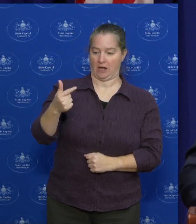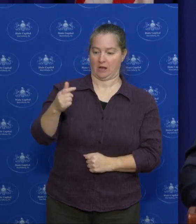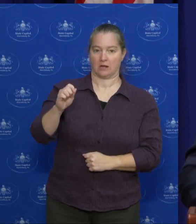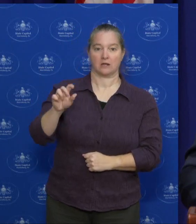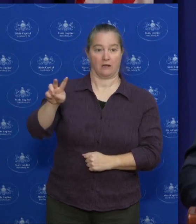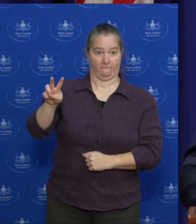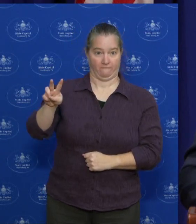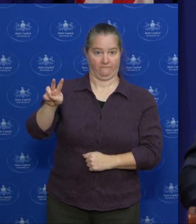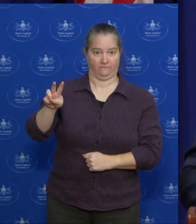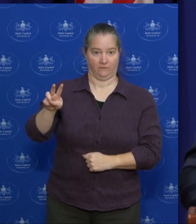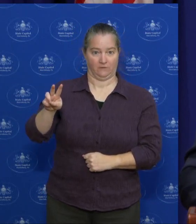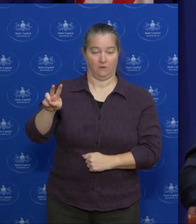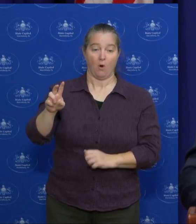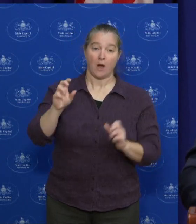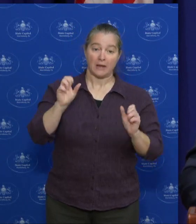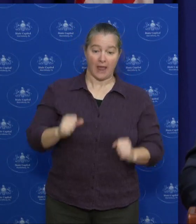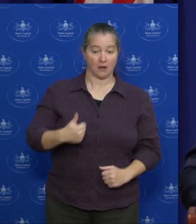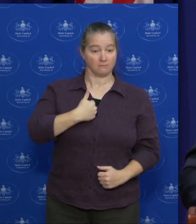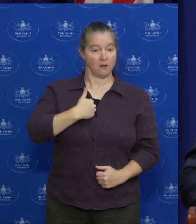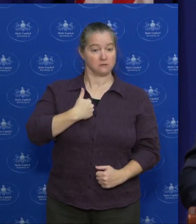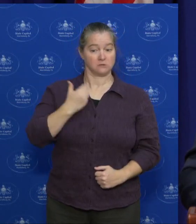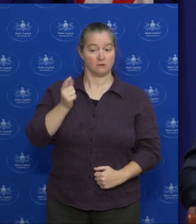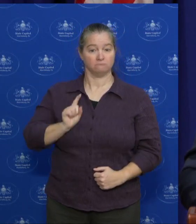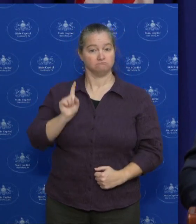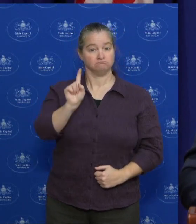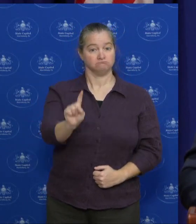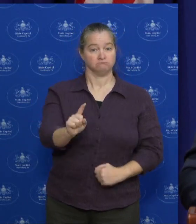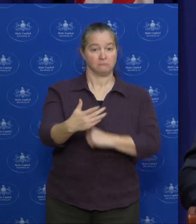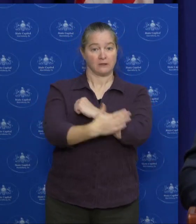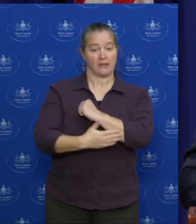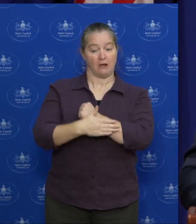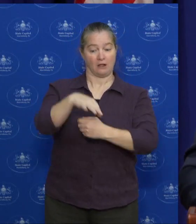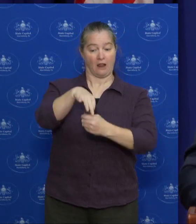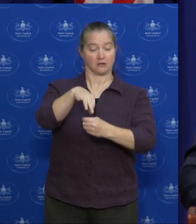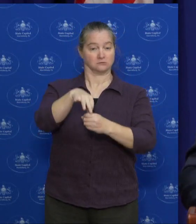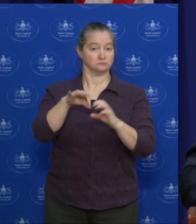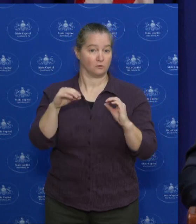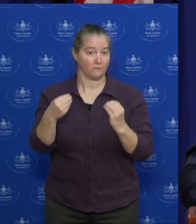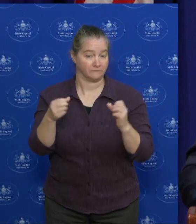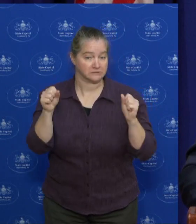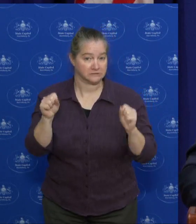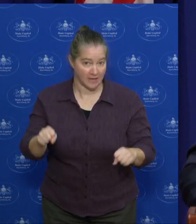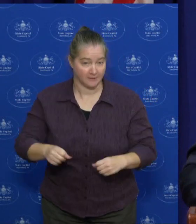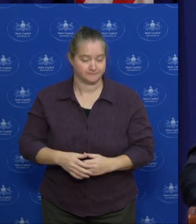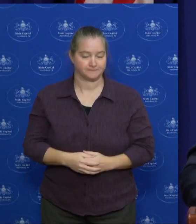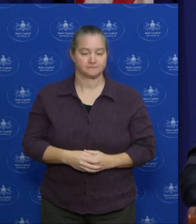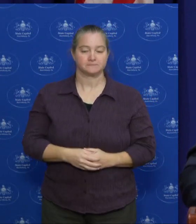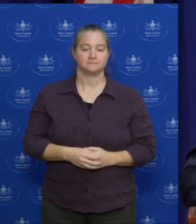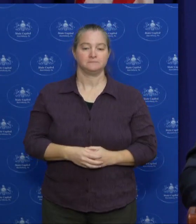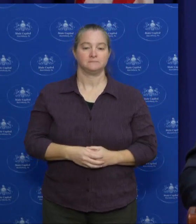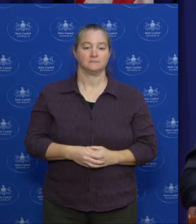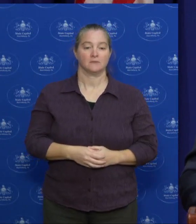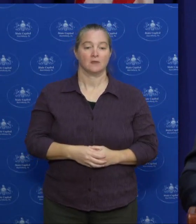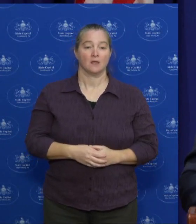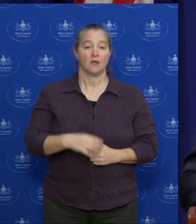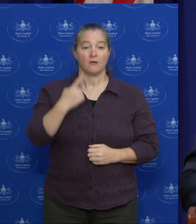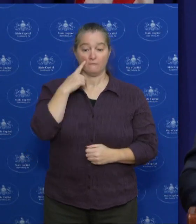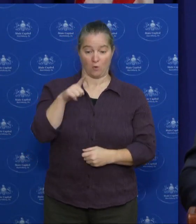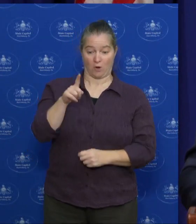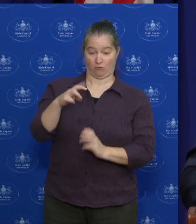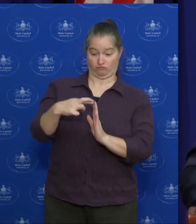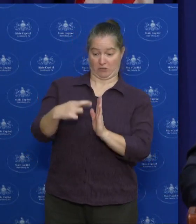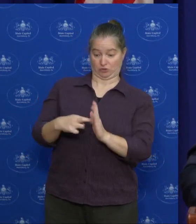vote.pa.gov or in person at their county election office. To make voter registration even more